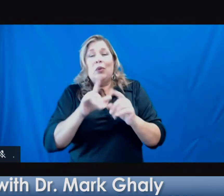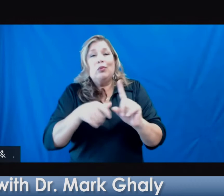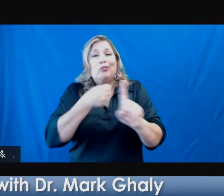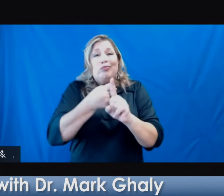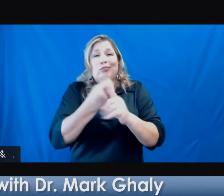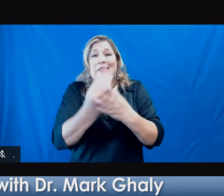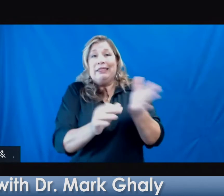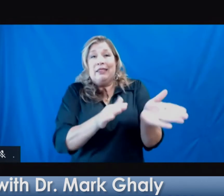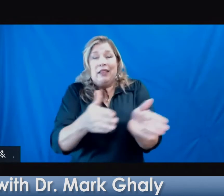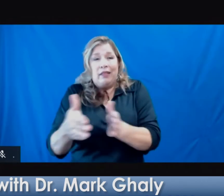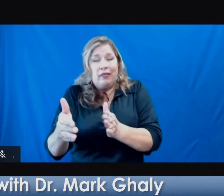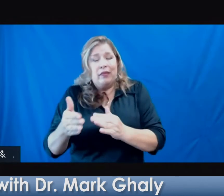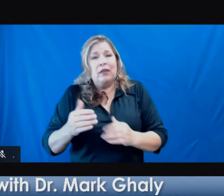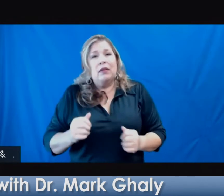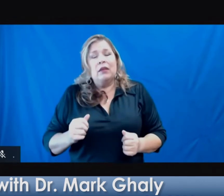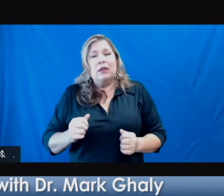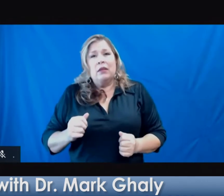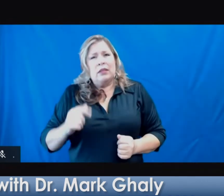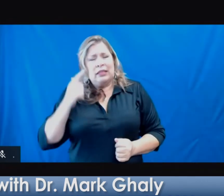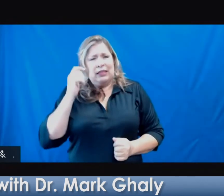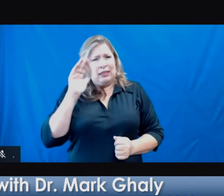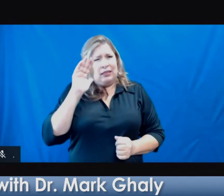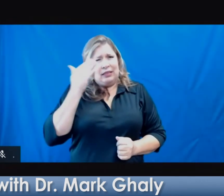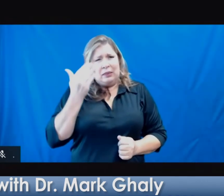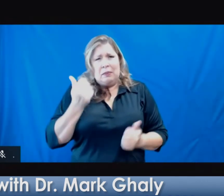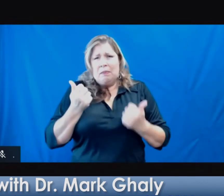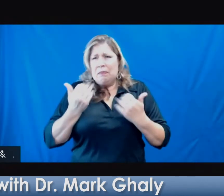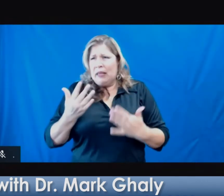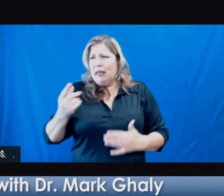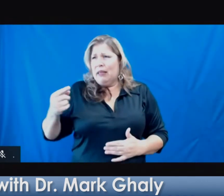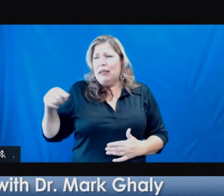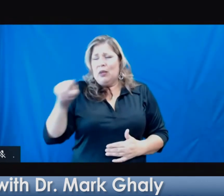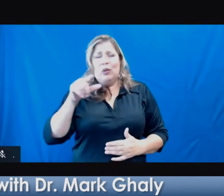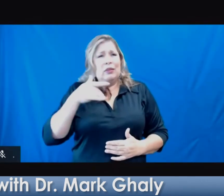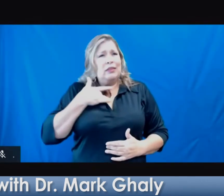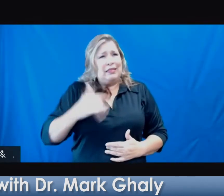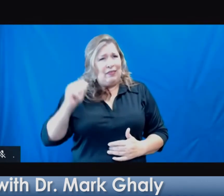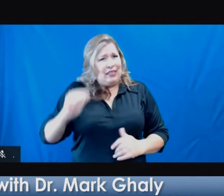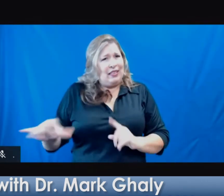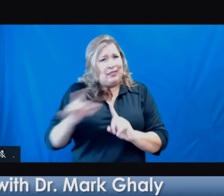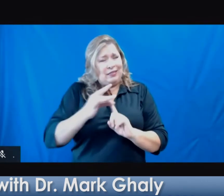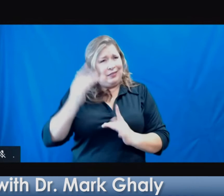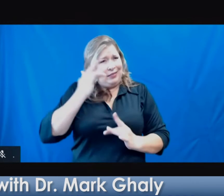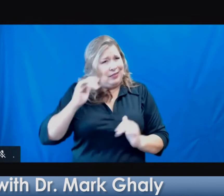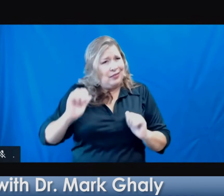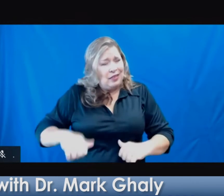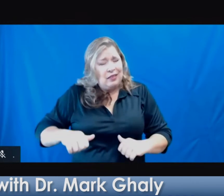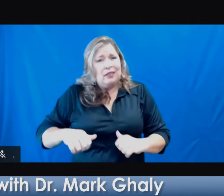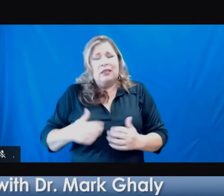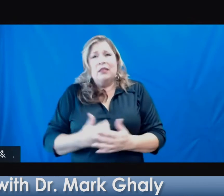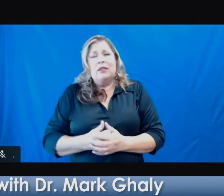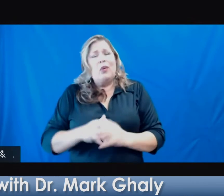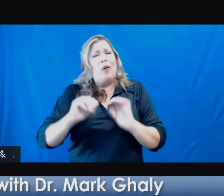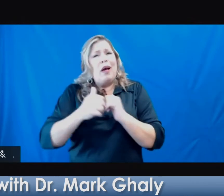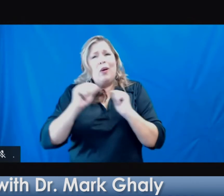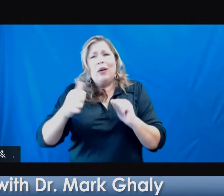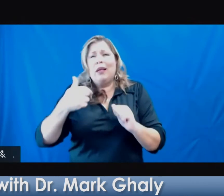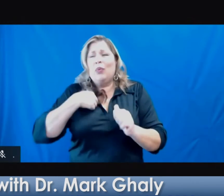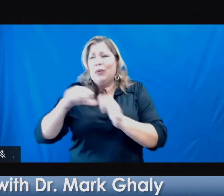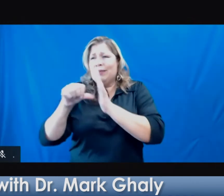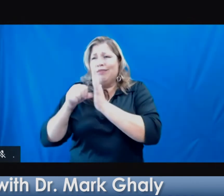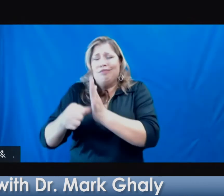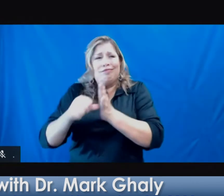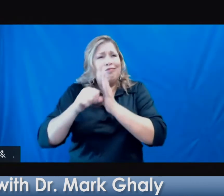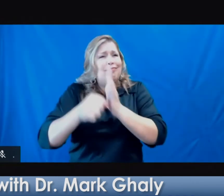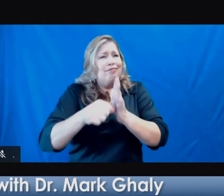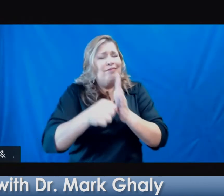at the fraction of people that have gotten it, seems like there's a lot of people who are still susceptible to it. And just trying to get people to understand that the danger is still out